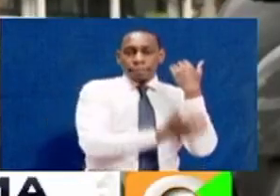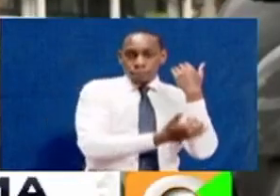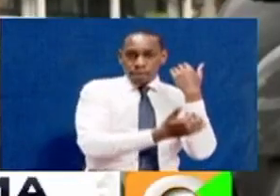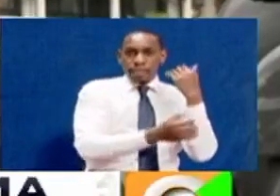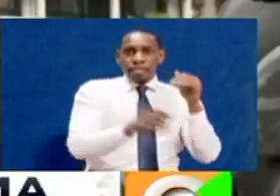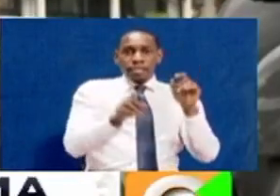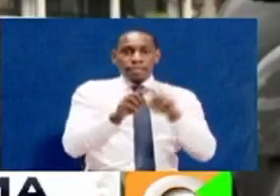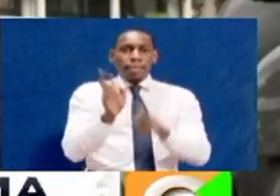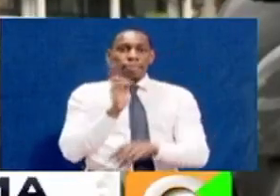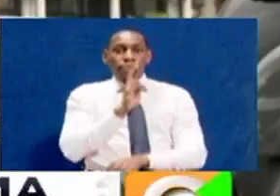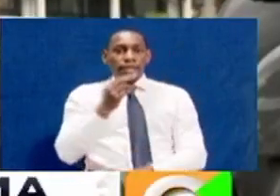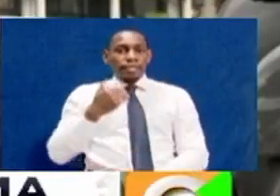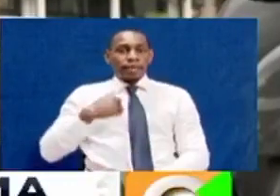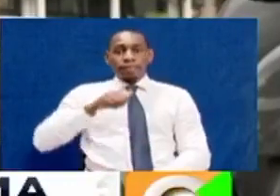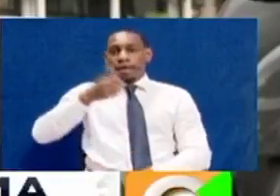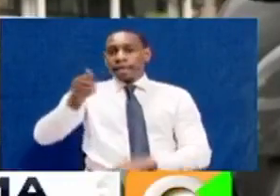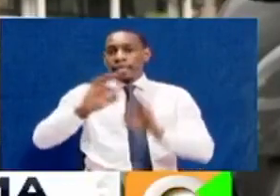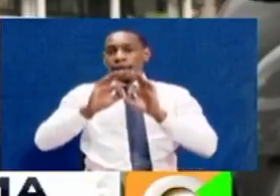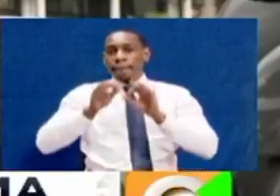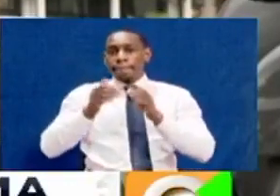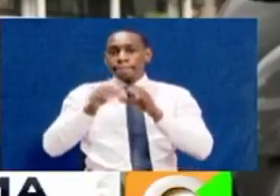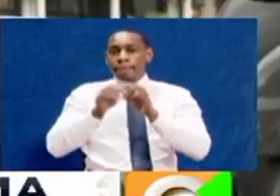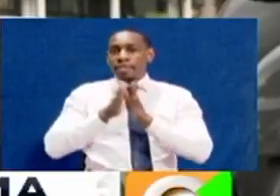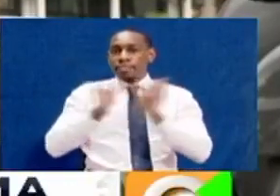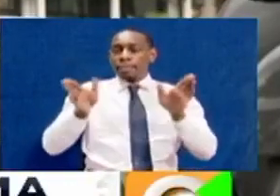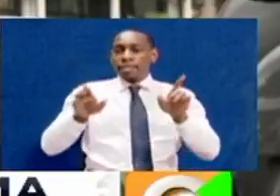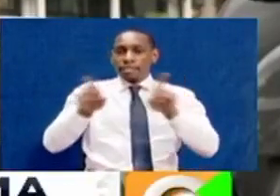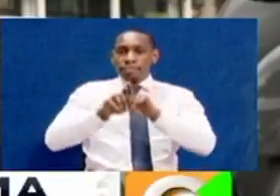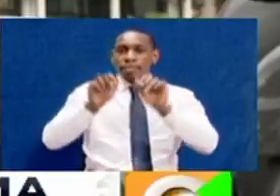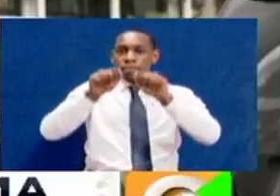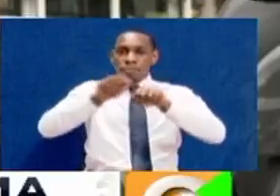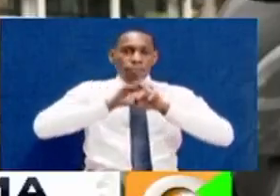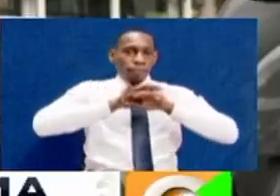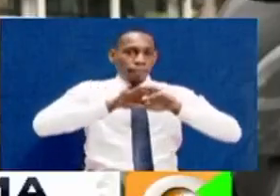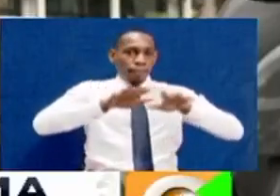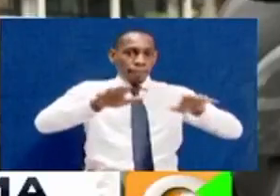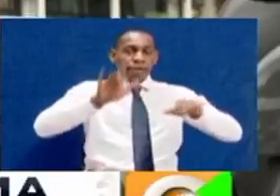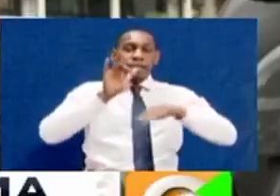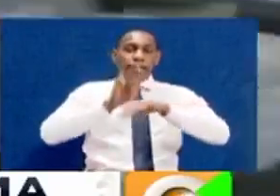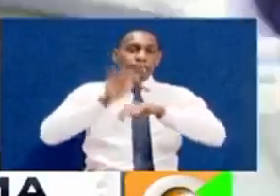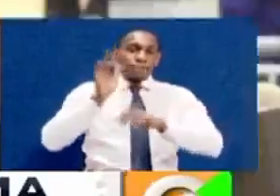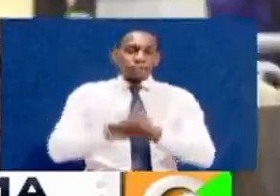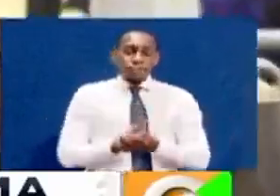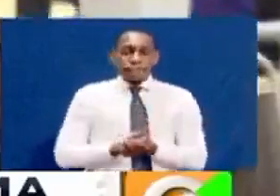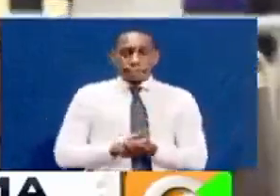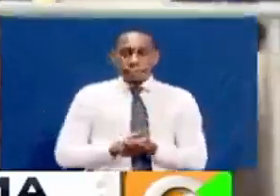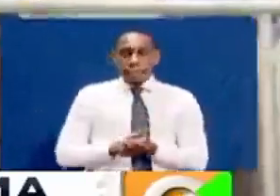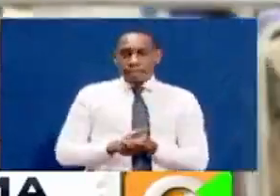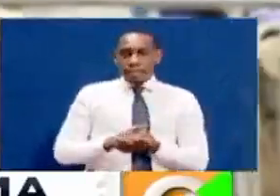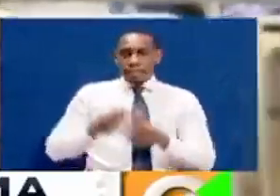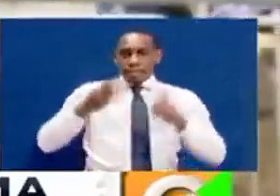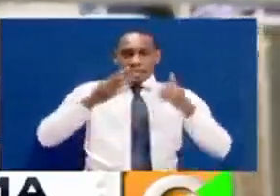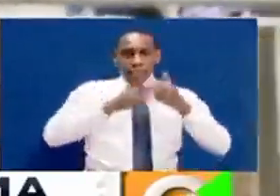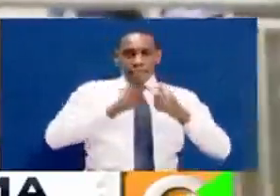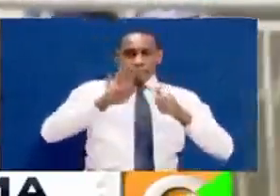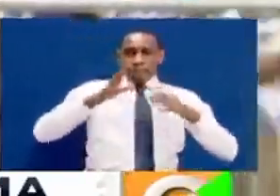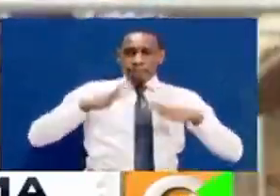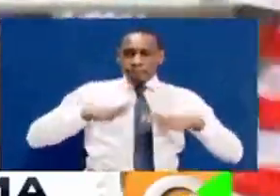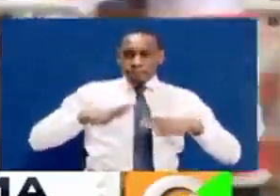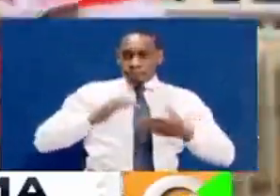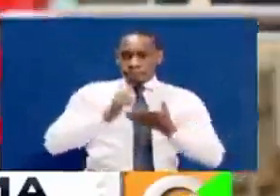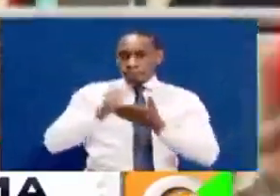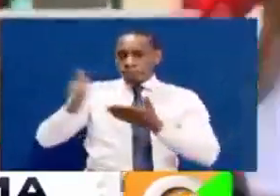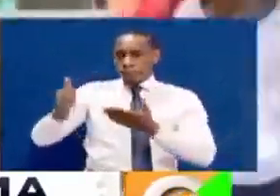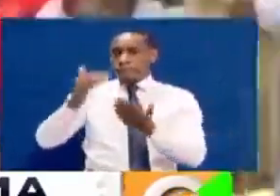when these pose a risk to other members of the public and lead to a spike in the number of infections? So far, 95 people have been put